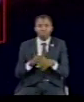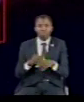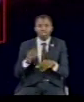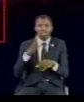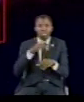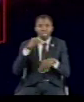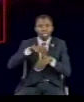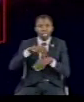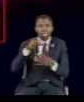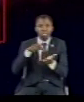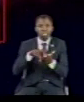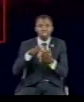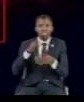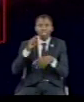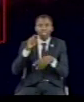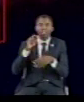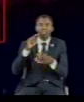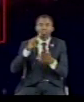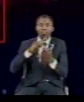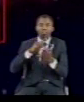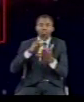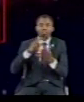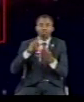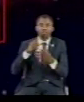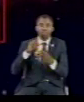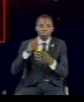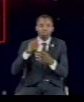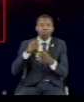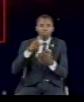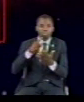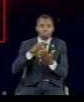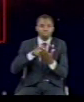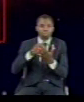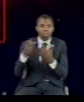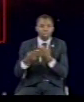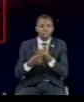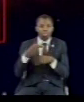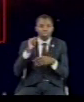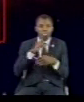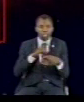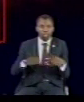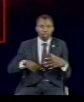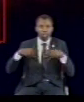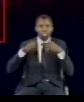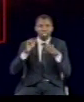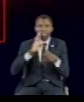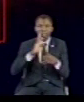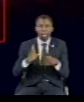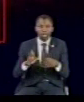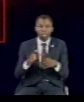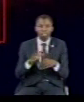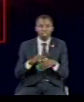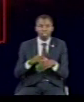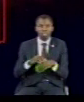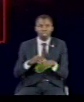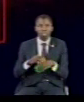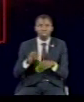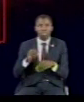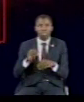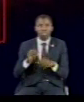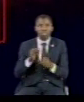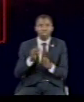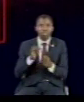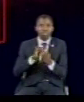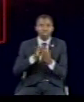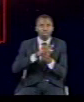her son. The boy went for another test, and it is confirmed that the COVID-19 is gone and